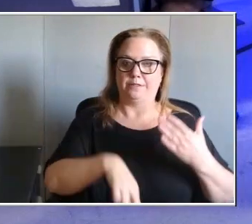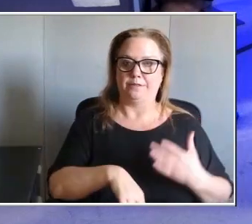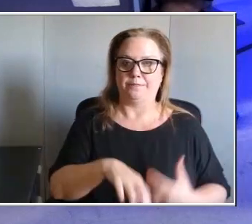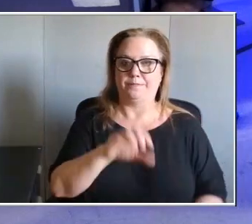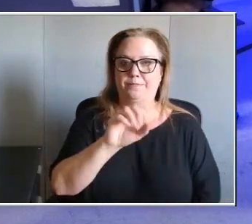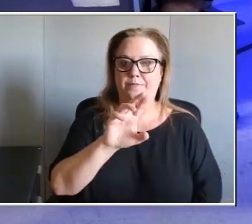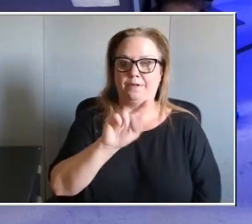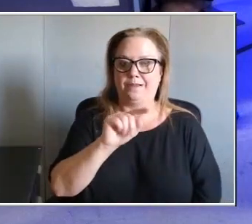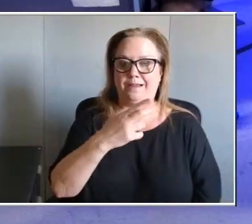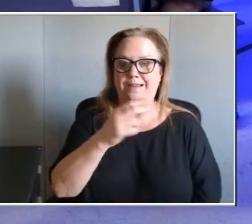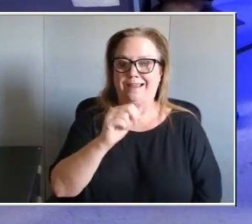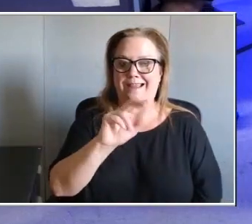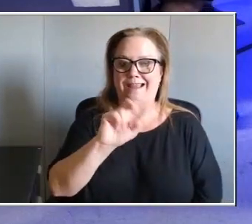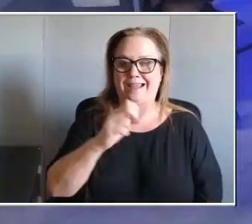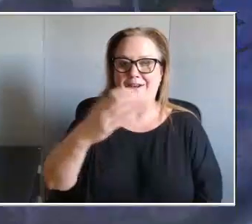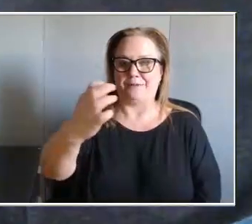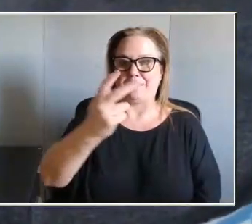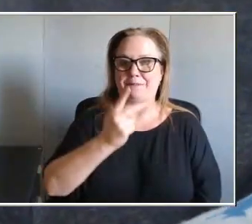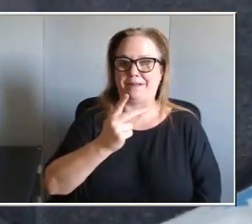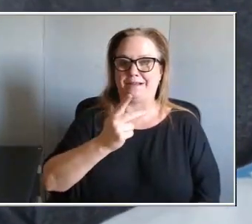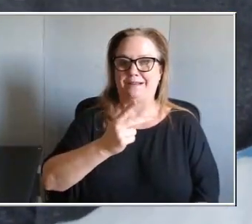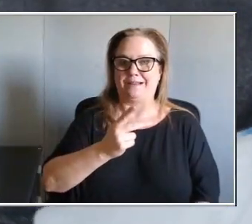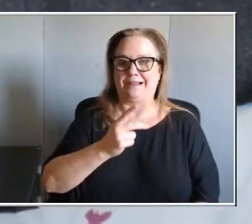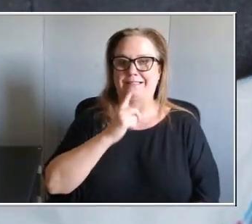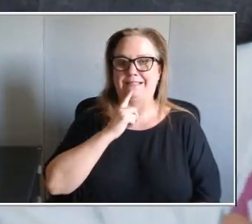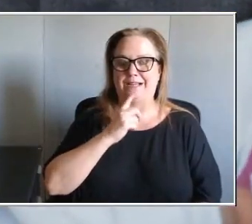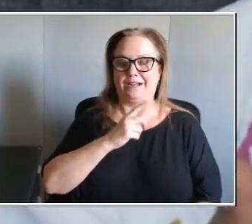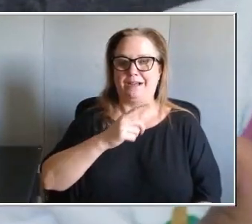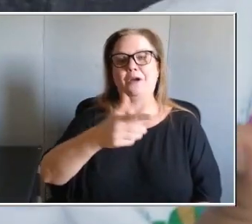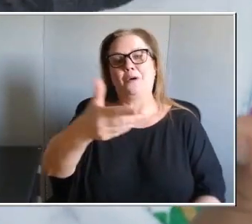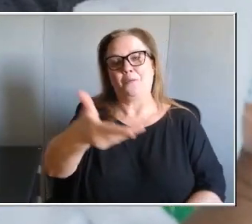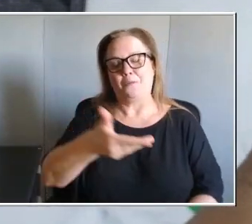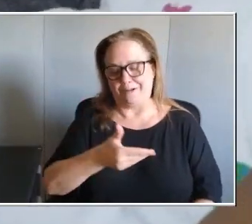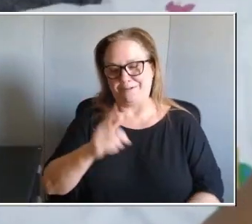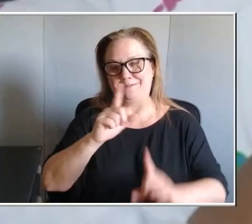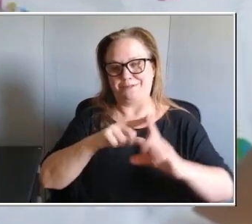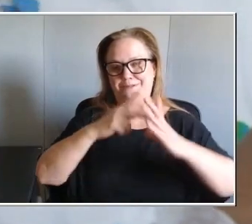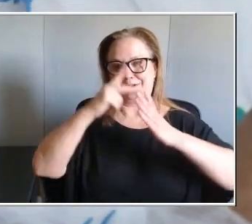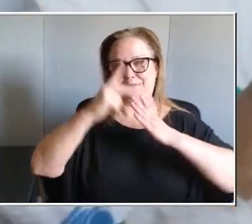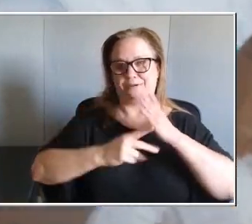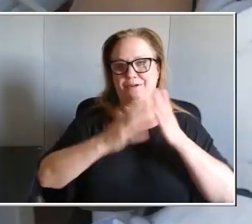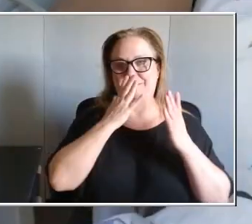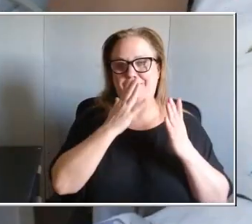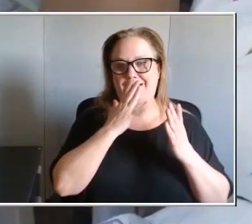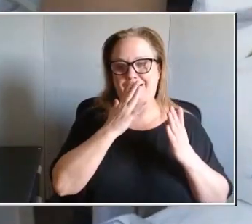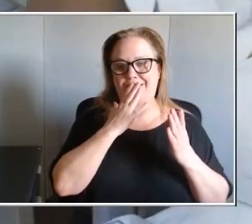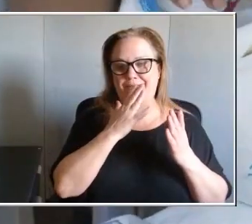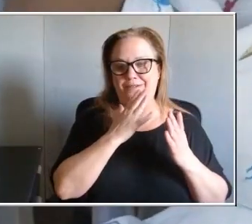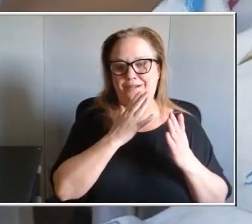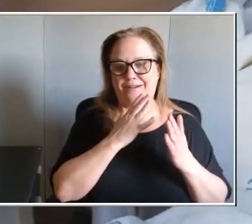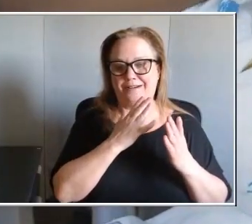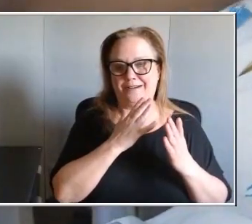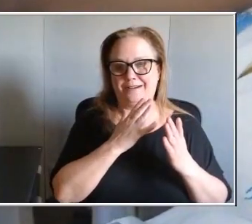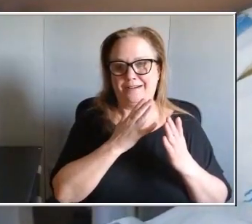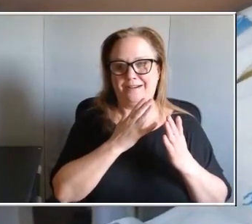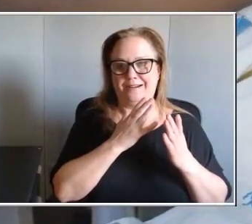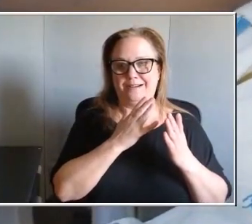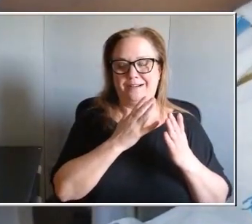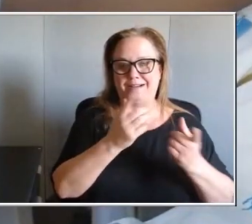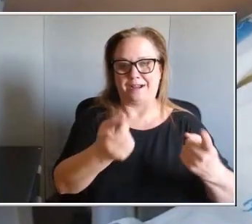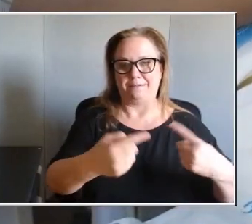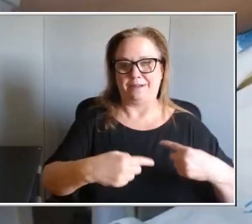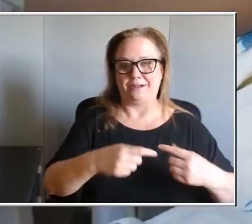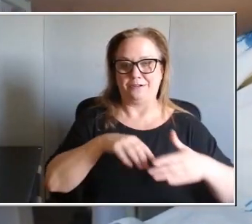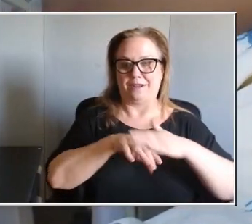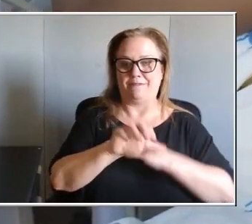Hannah, welcome back to our program. I say welcome back. Welcome to the program. Thank you very much for being here. You gave birth